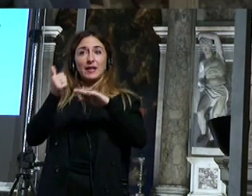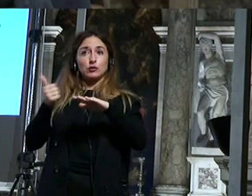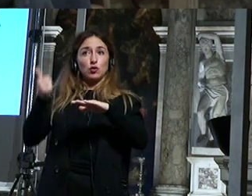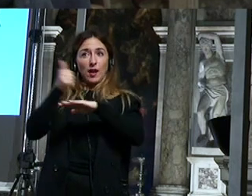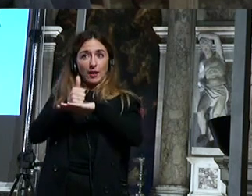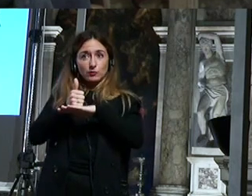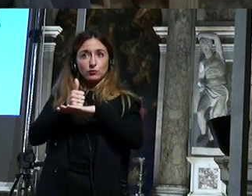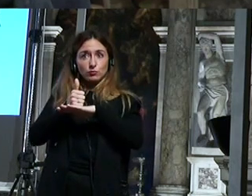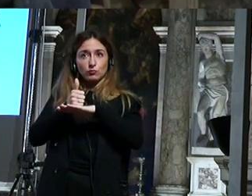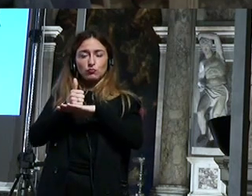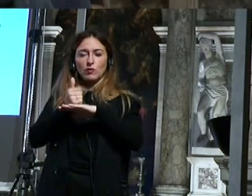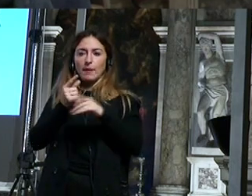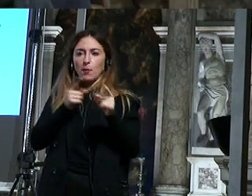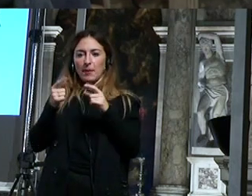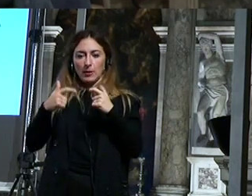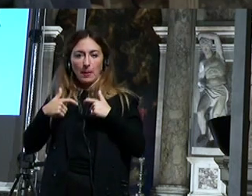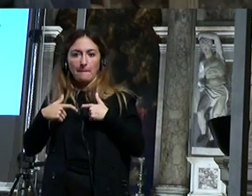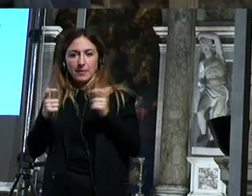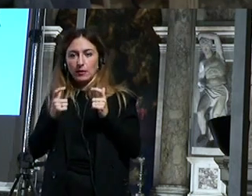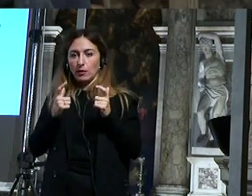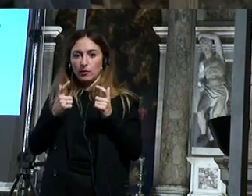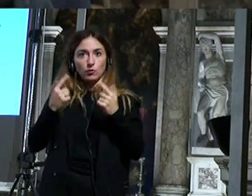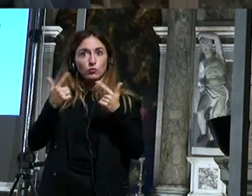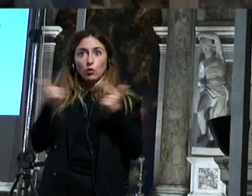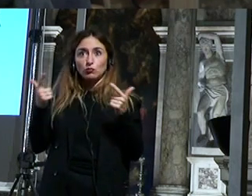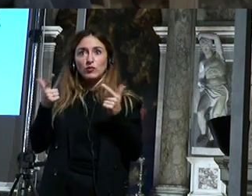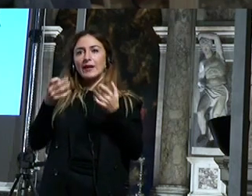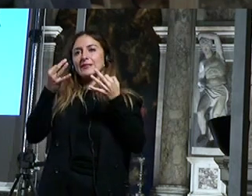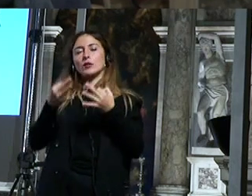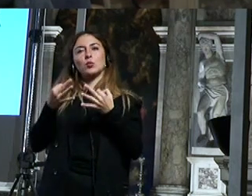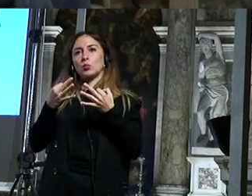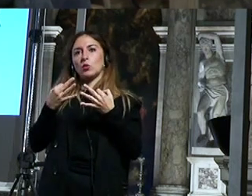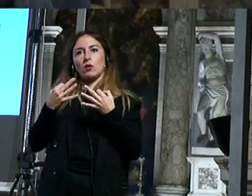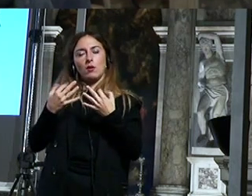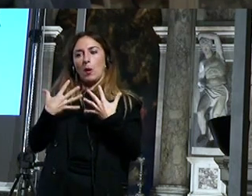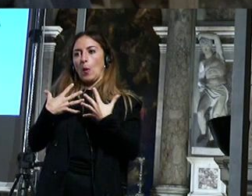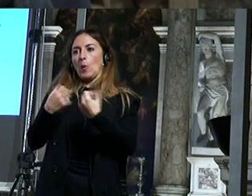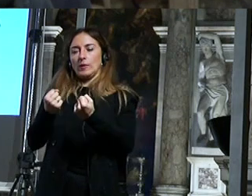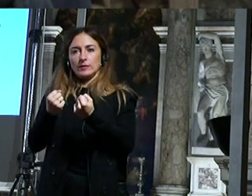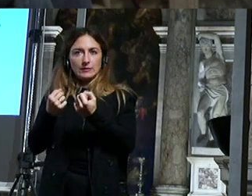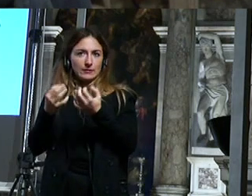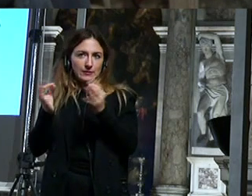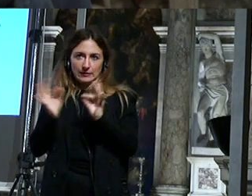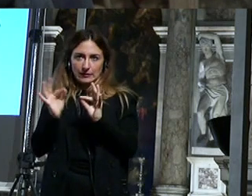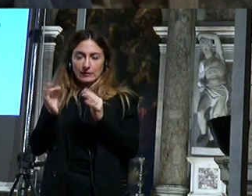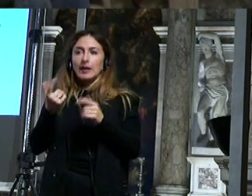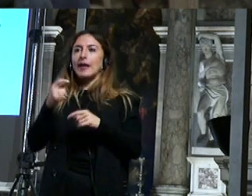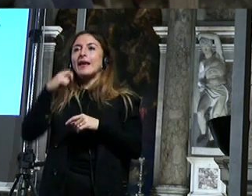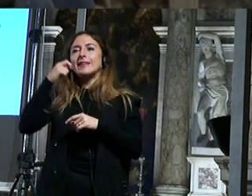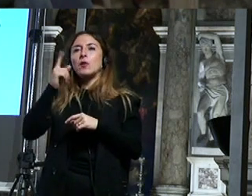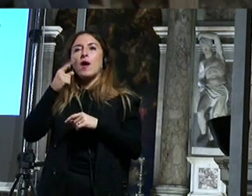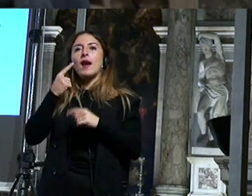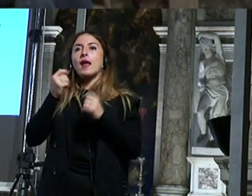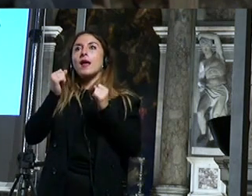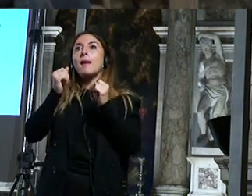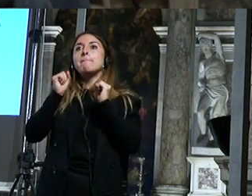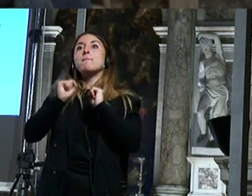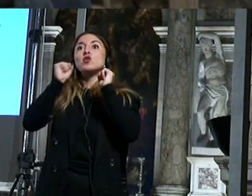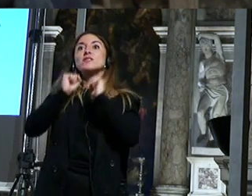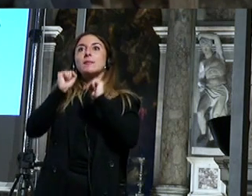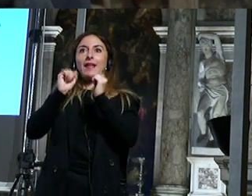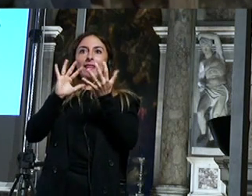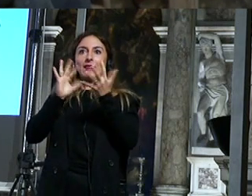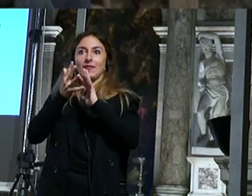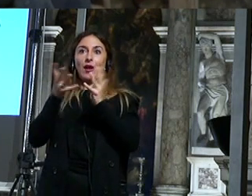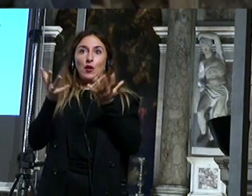moment. What can we become? What is the possibility of becoming? But in order to do that, of course, we check the